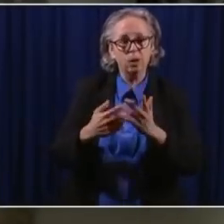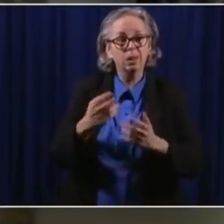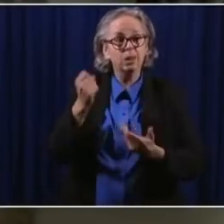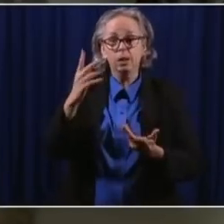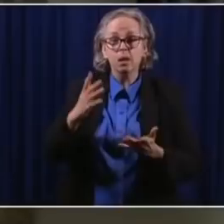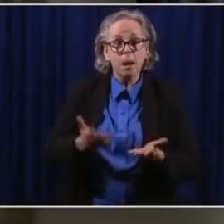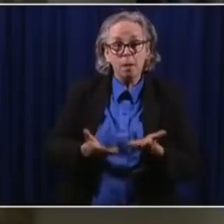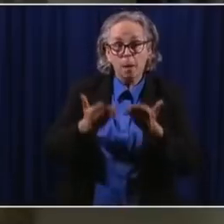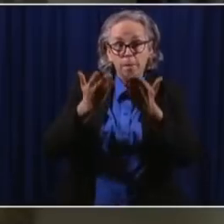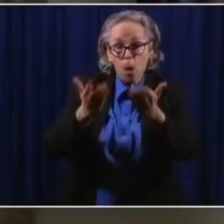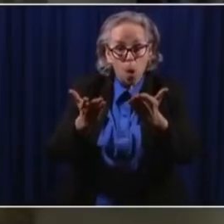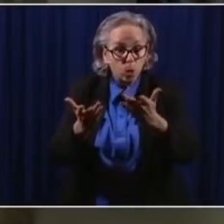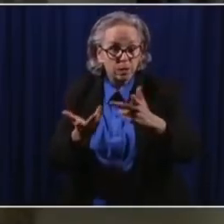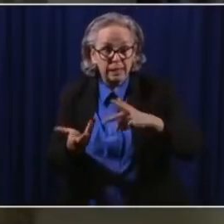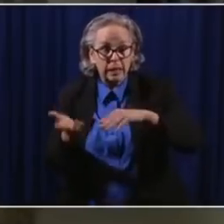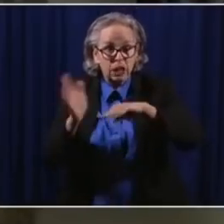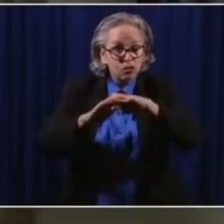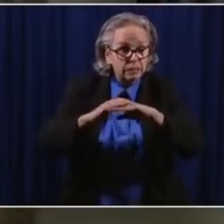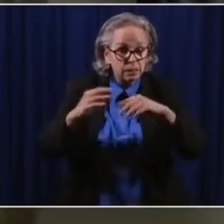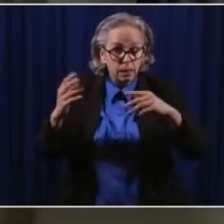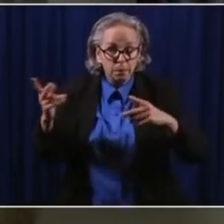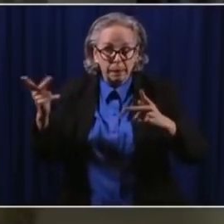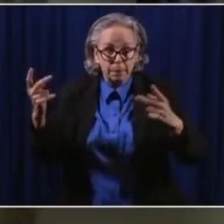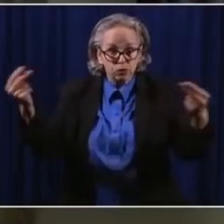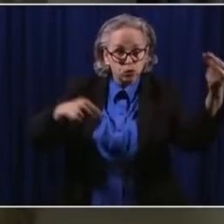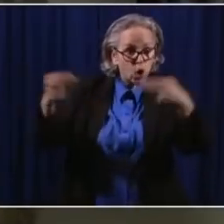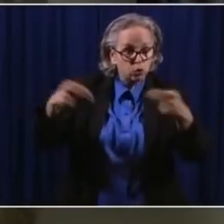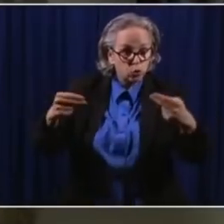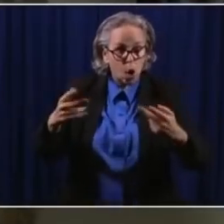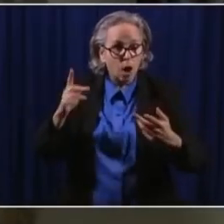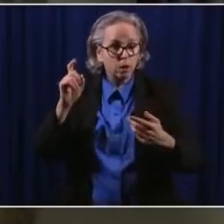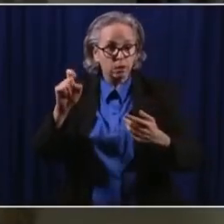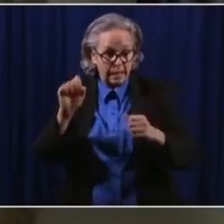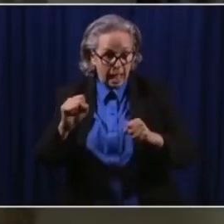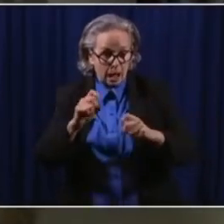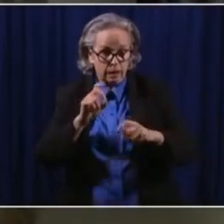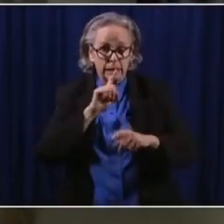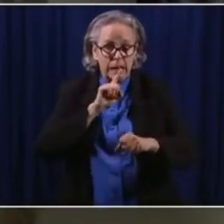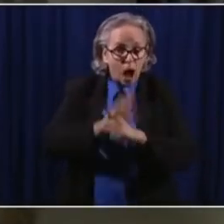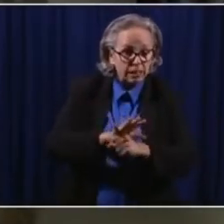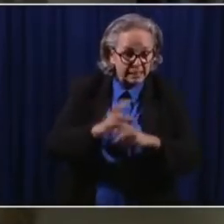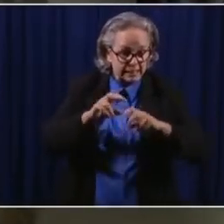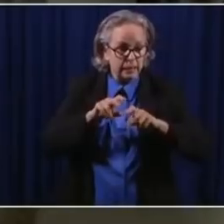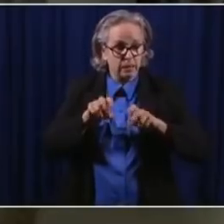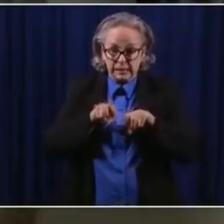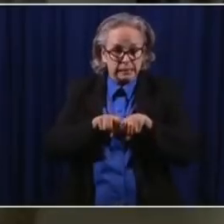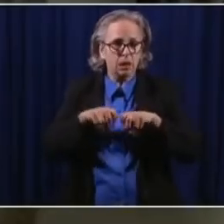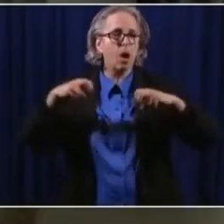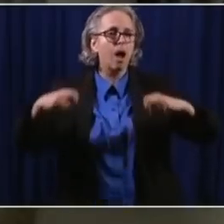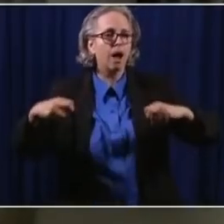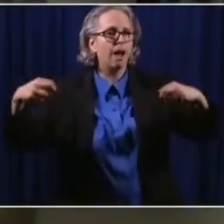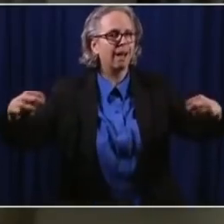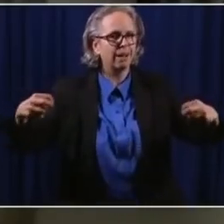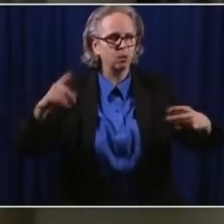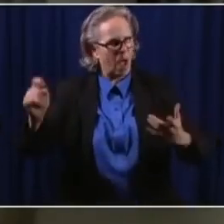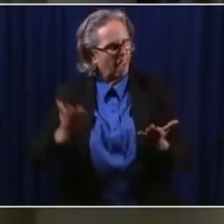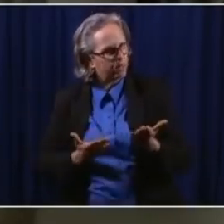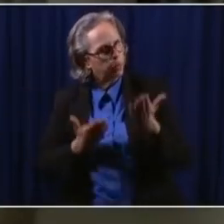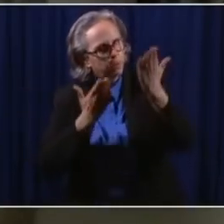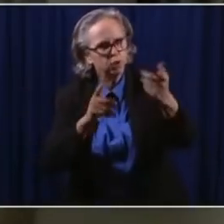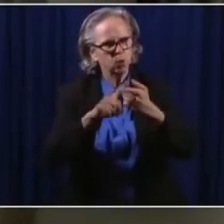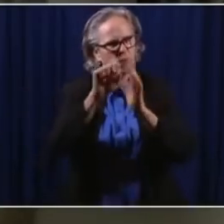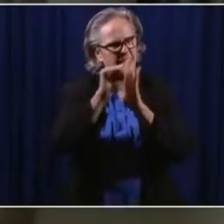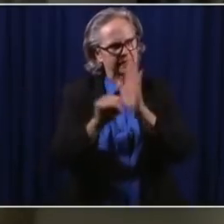6 feet of social distancing between family groups. It is the responsibility of the school,